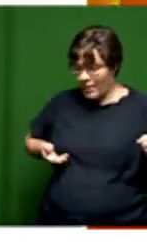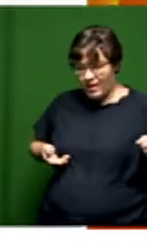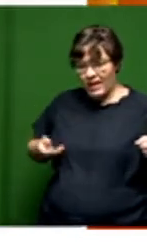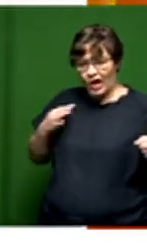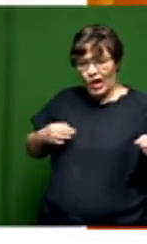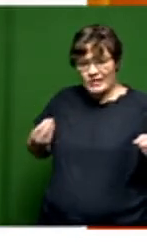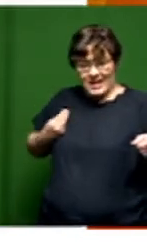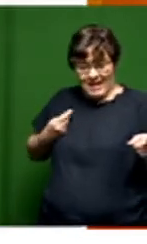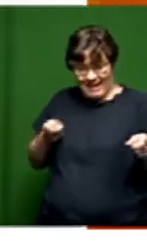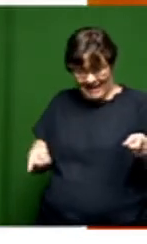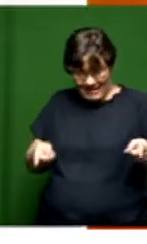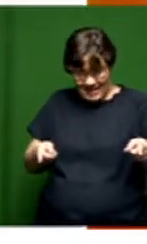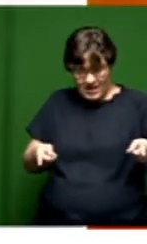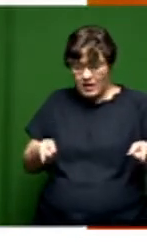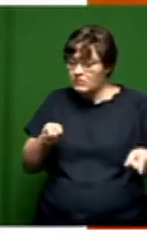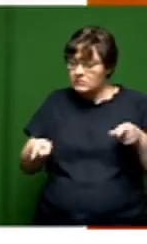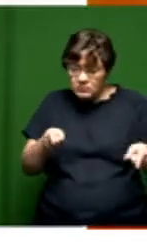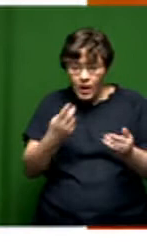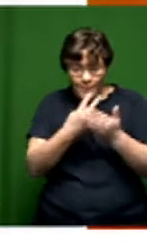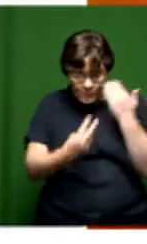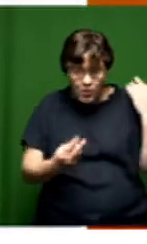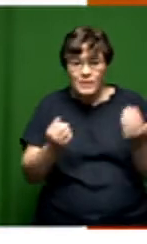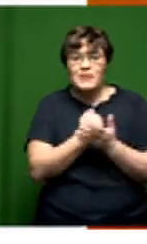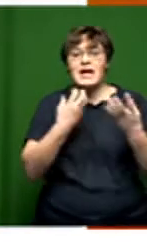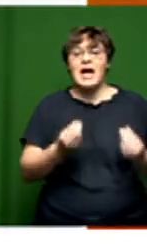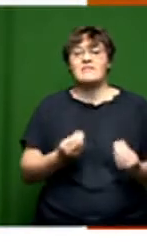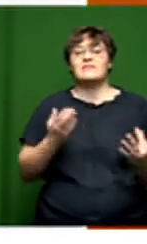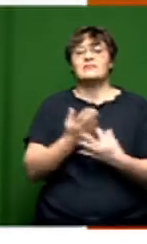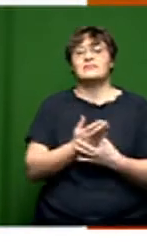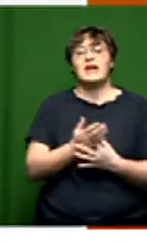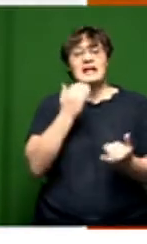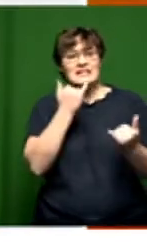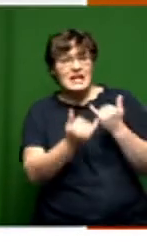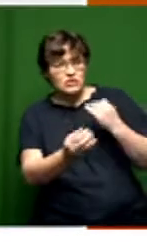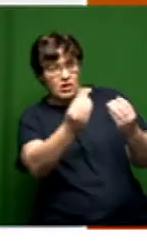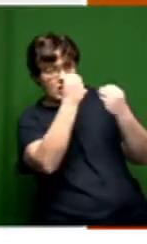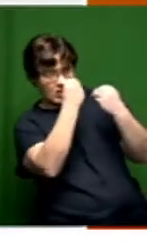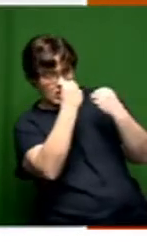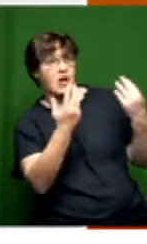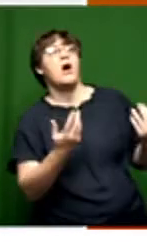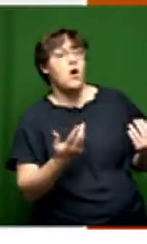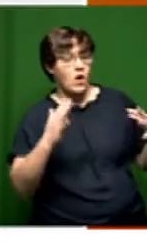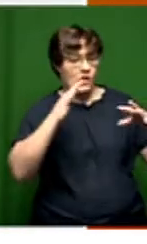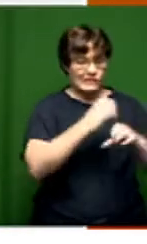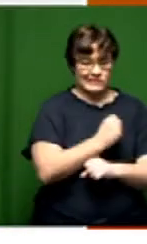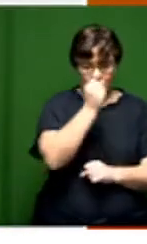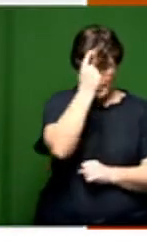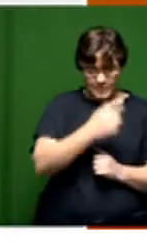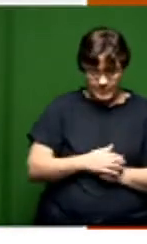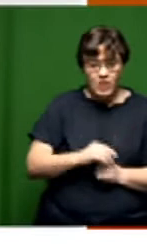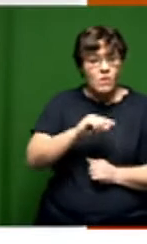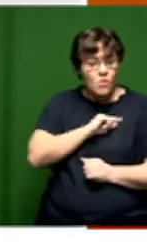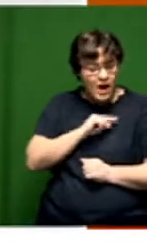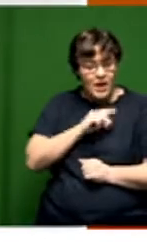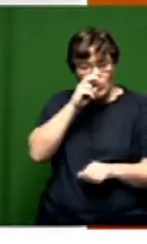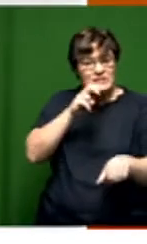it's important and fundamental for both genders to have access to comprehensive sexuality education. So they actually have